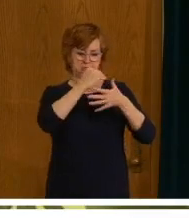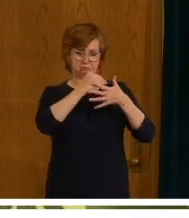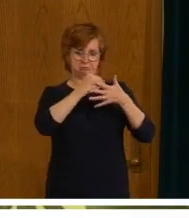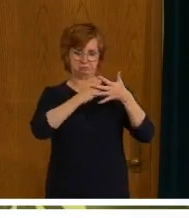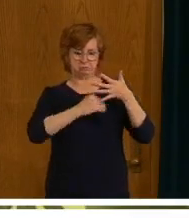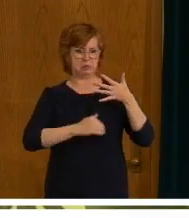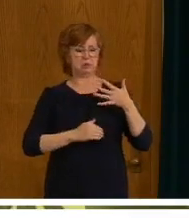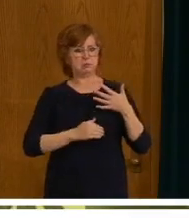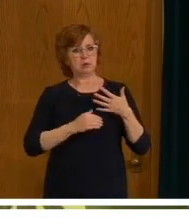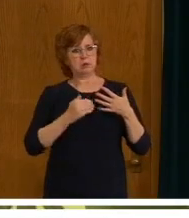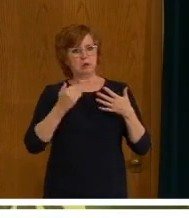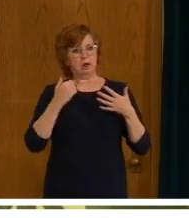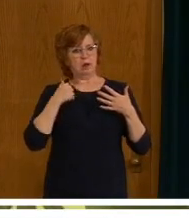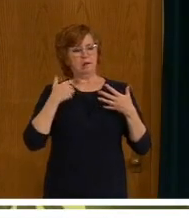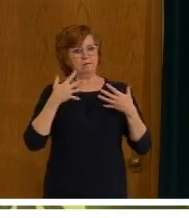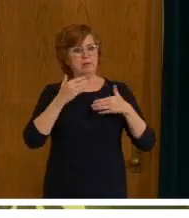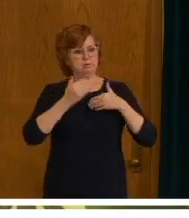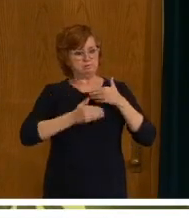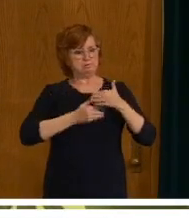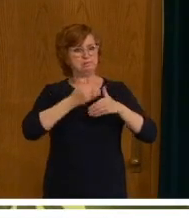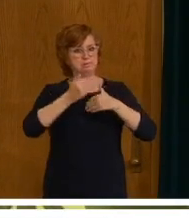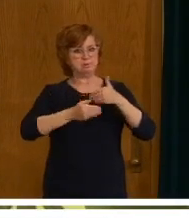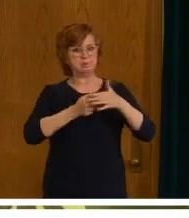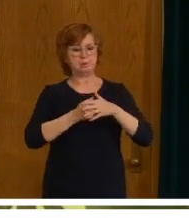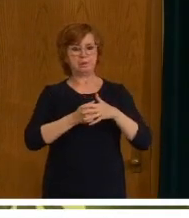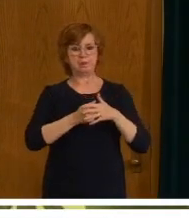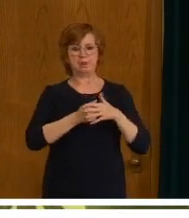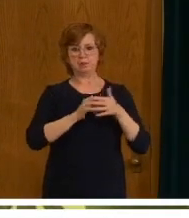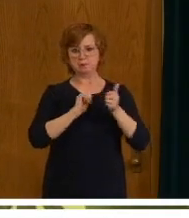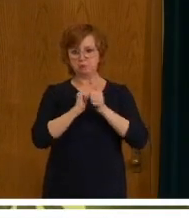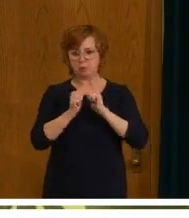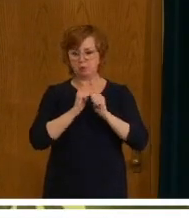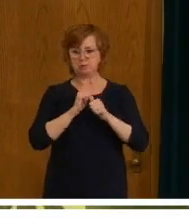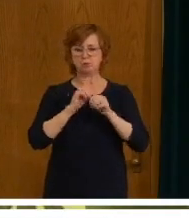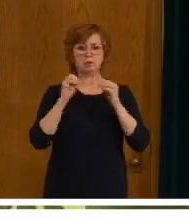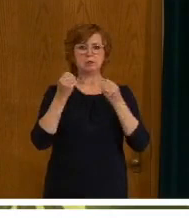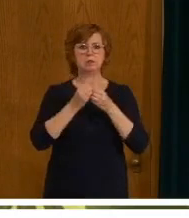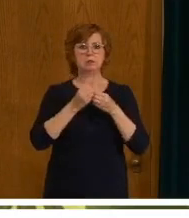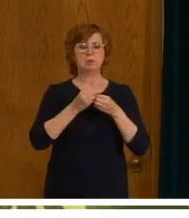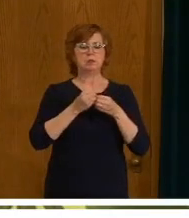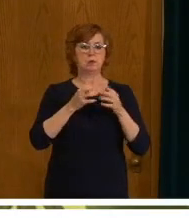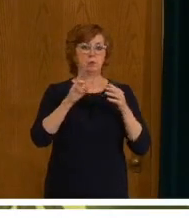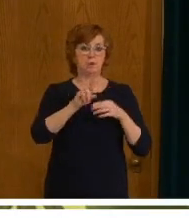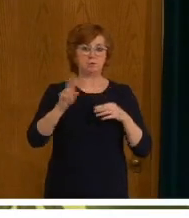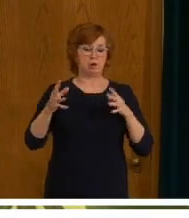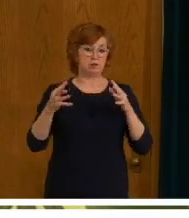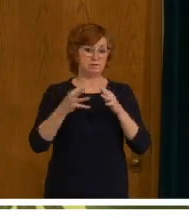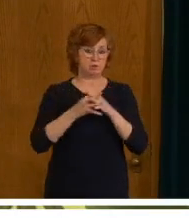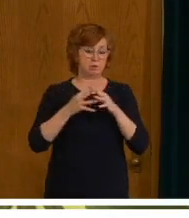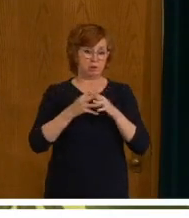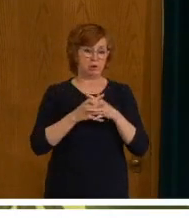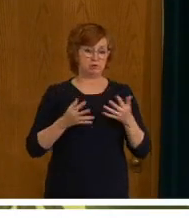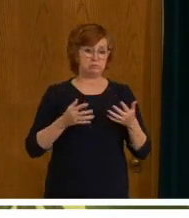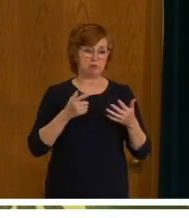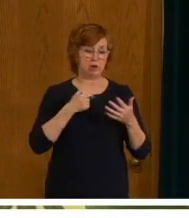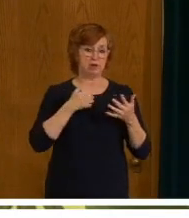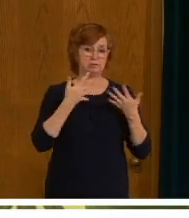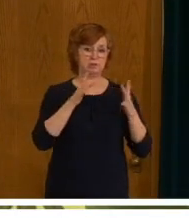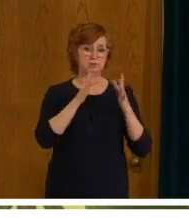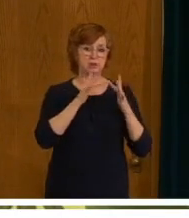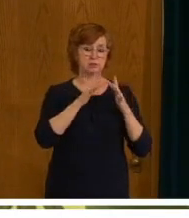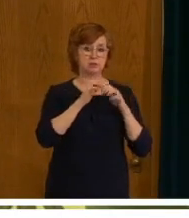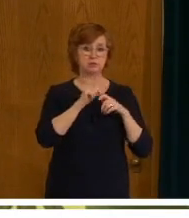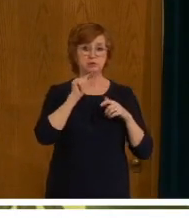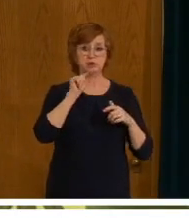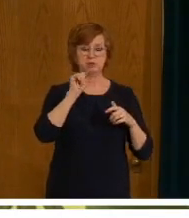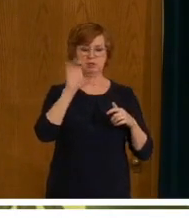large events in our communities across the province, or with sporting organizations such as the Saskatchewan Roughriders, of whom I've talked with Craig Reynolds